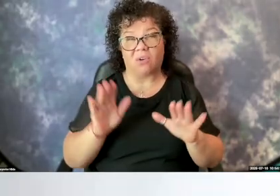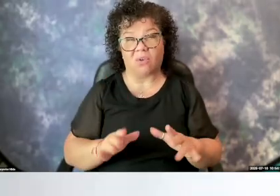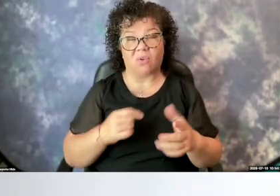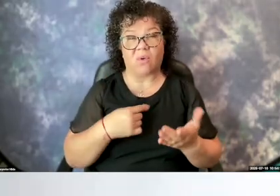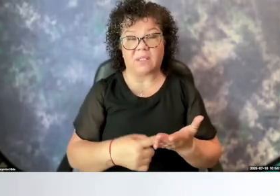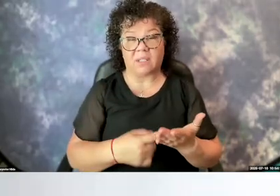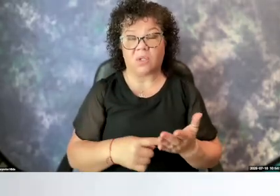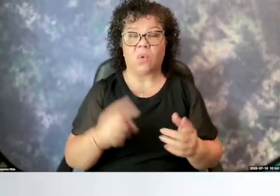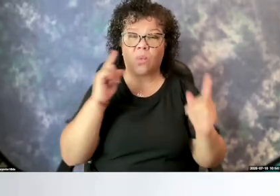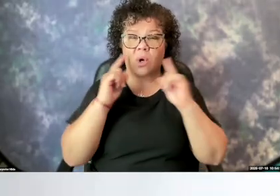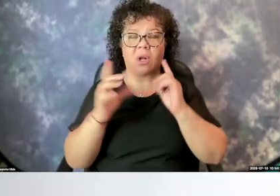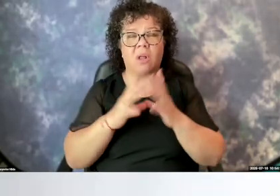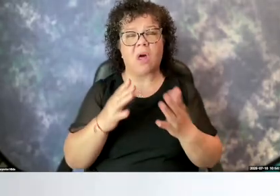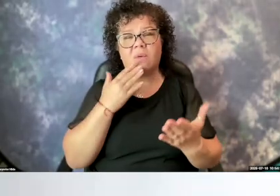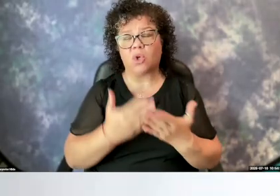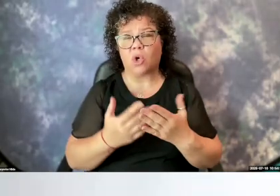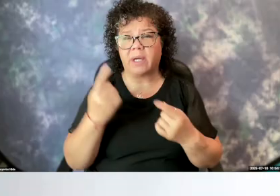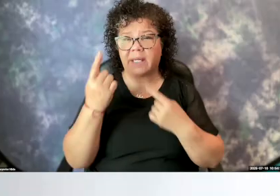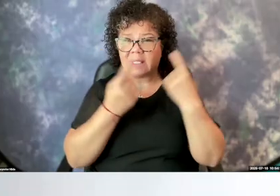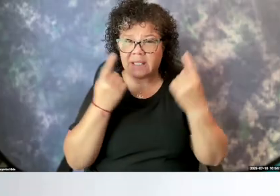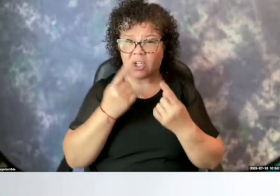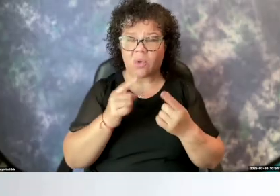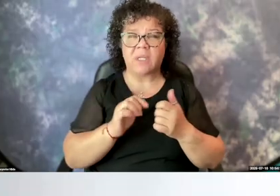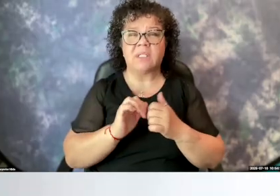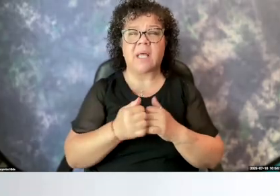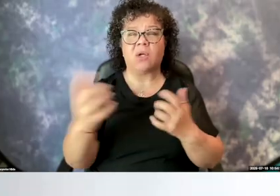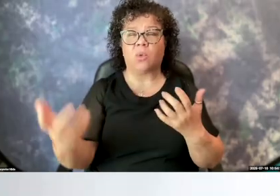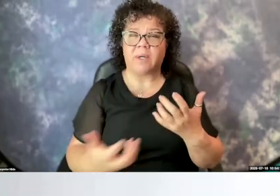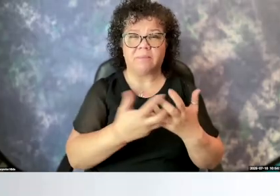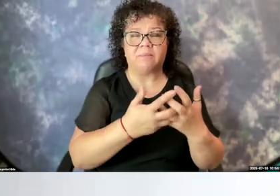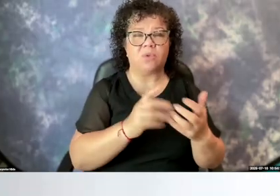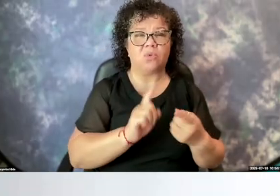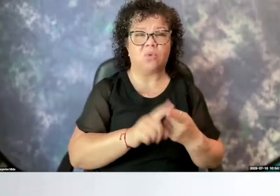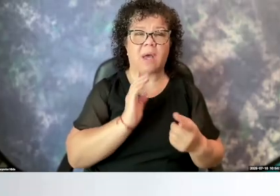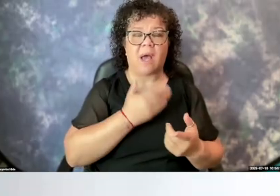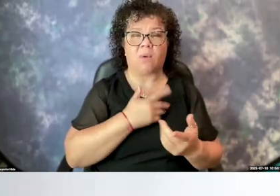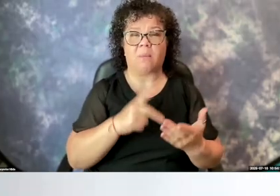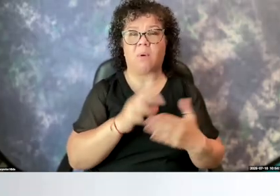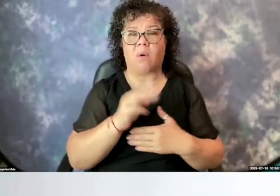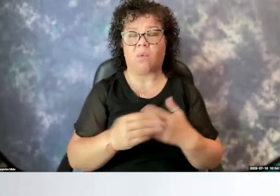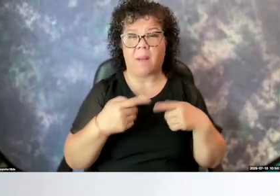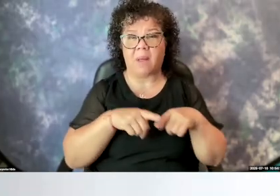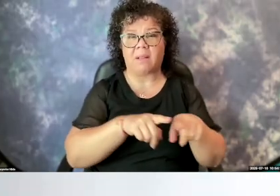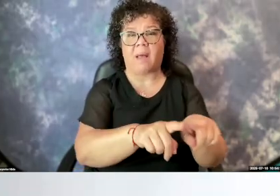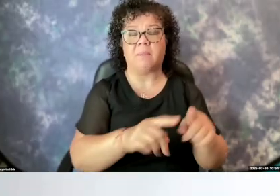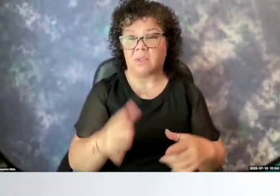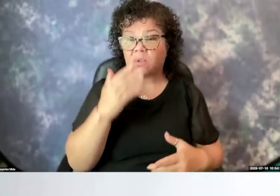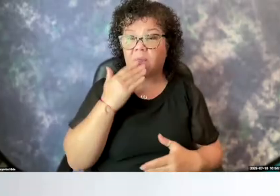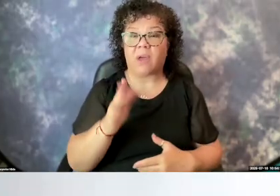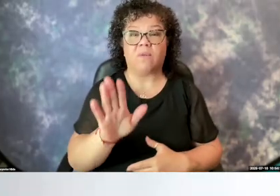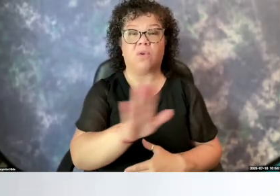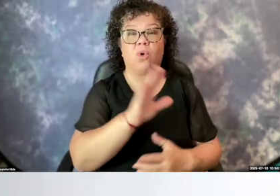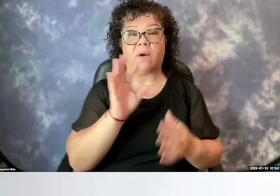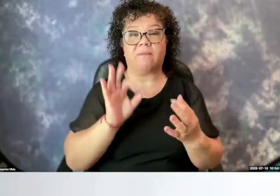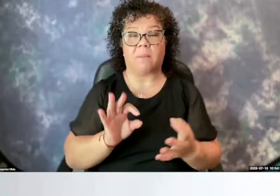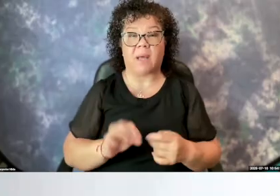figure out how to implement program alignment. So thanks again to everyone for sharing your feedback there. Then we heard a presentation on the